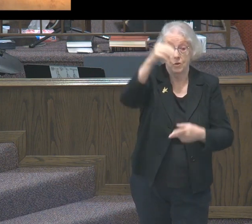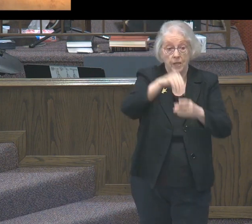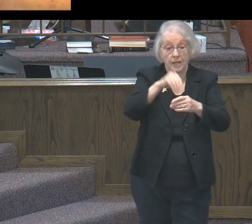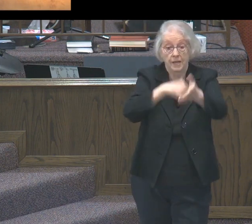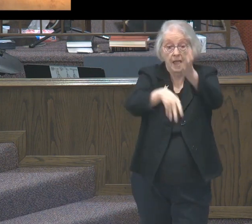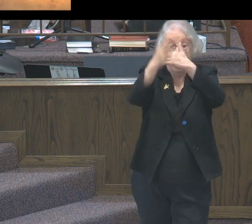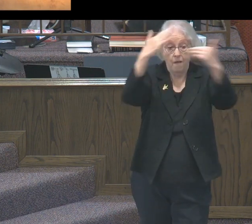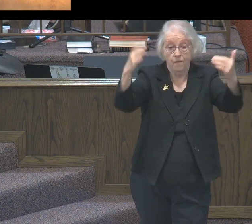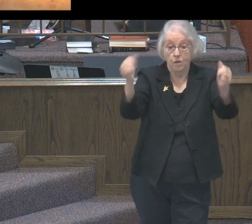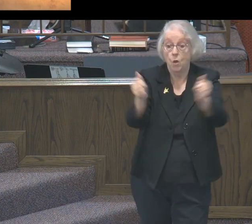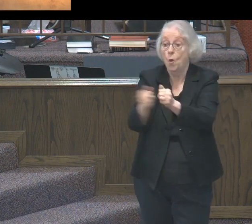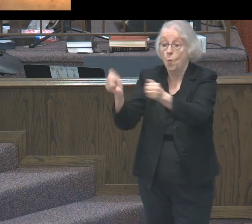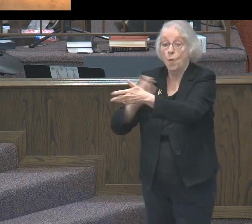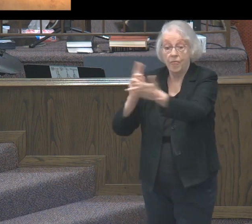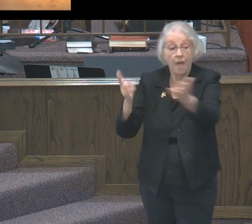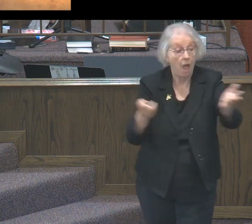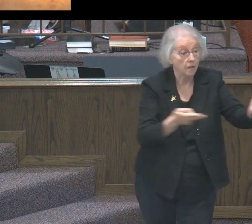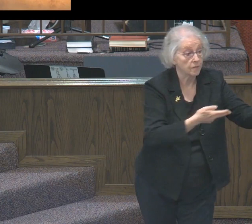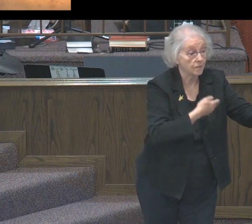sung a hymn.